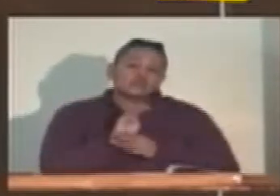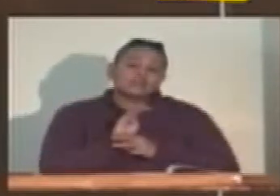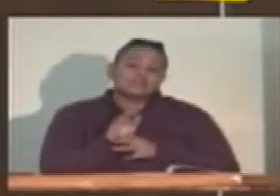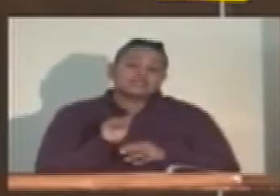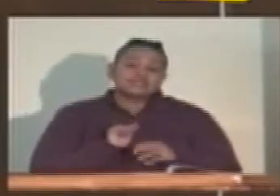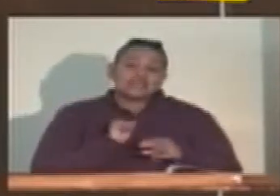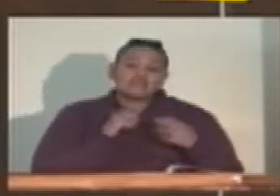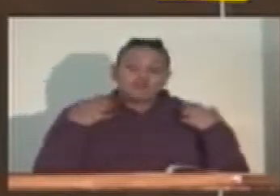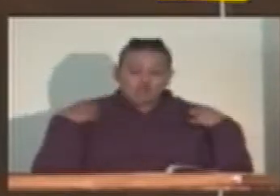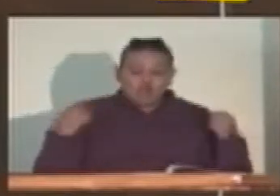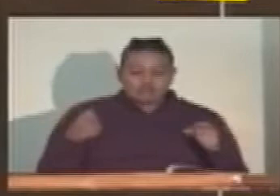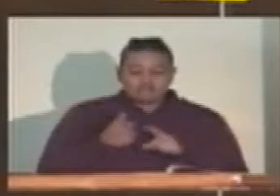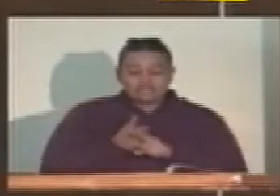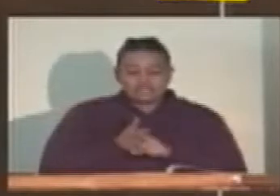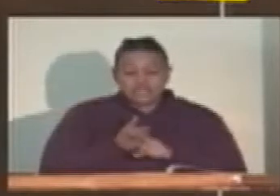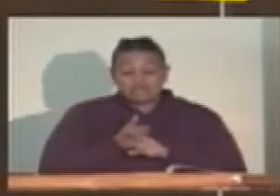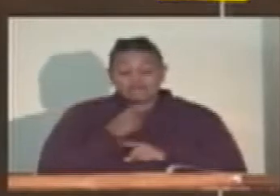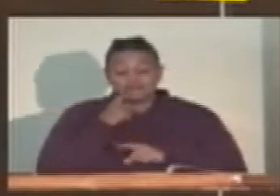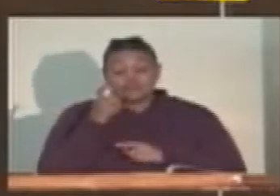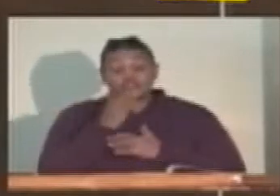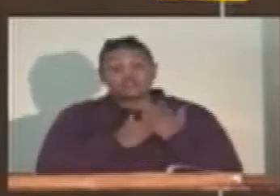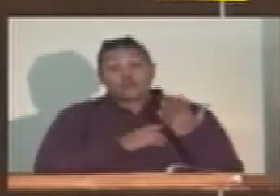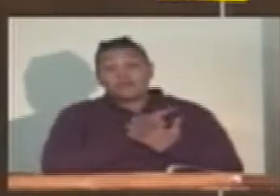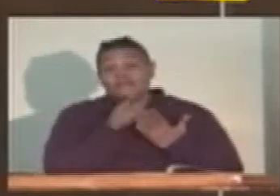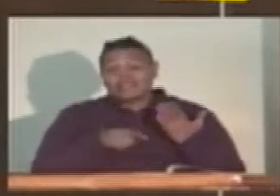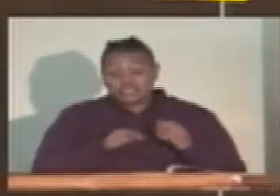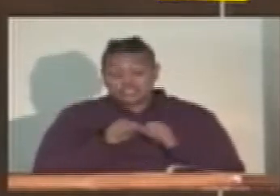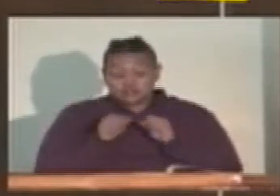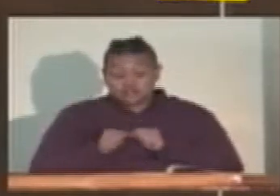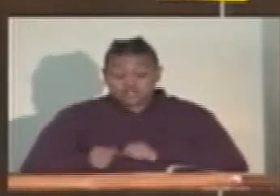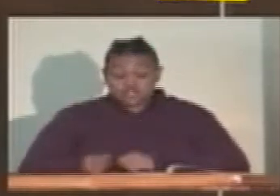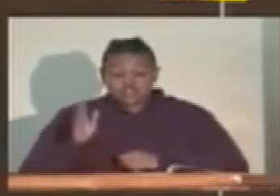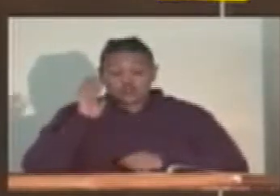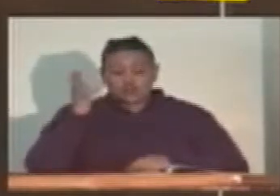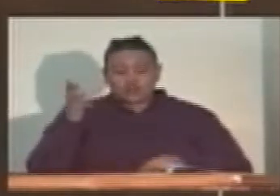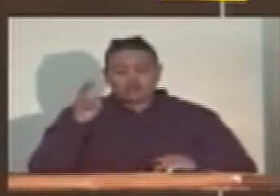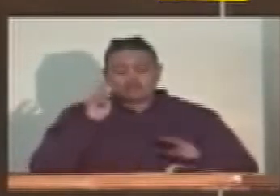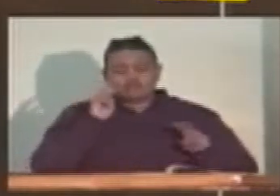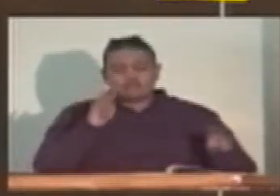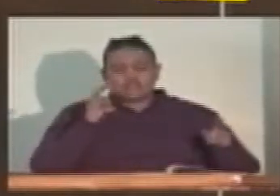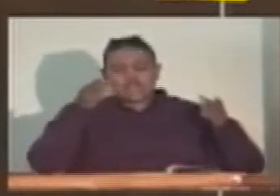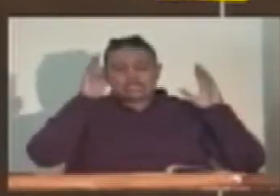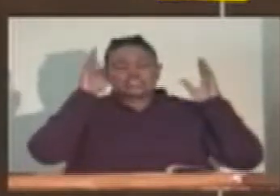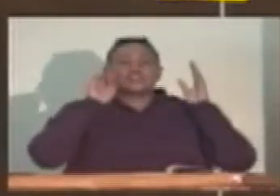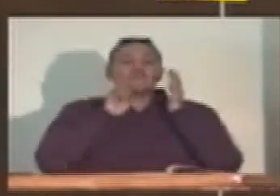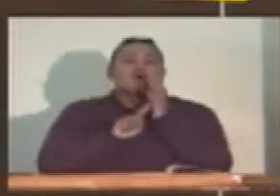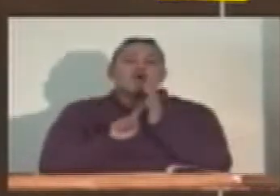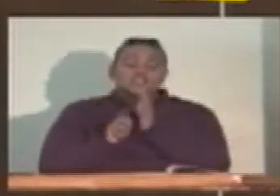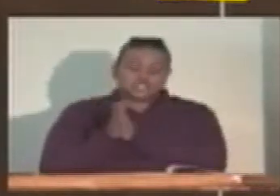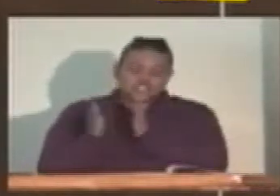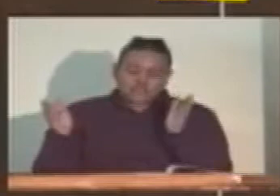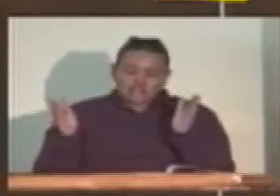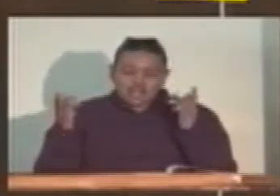I am confident that the extent of some of these breaches will attract the attention of the Auditor